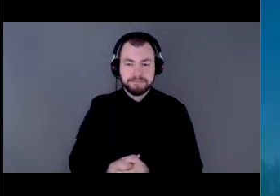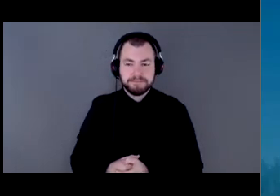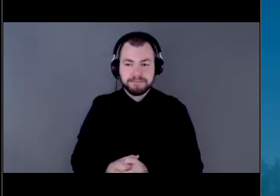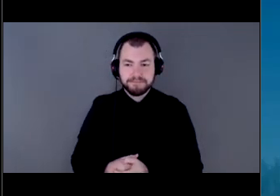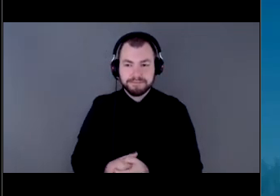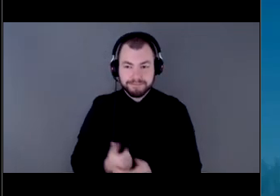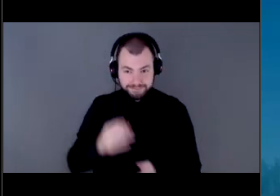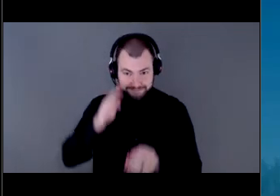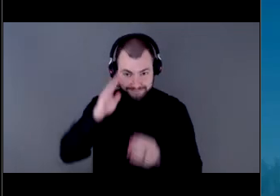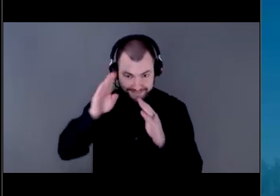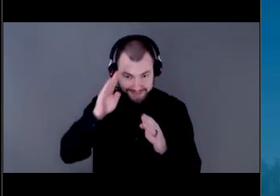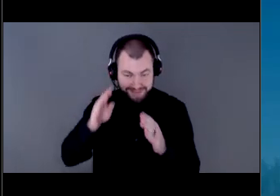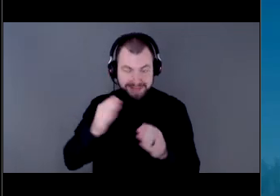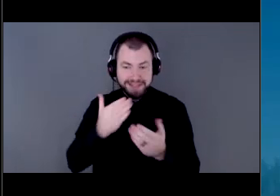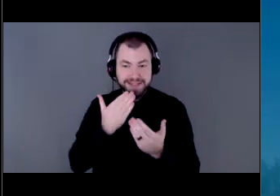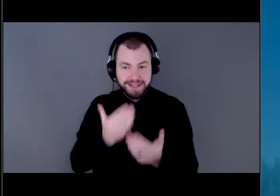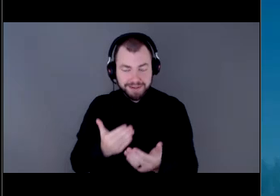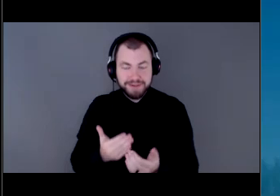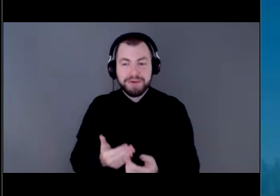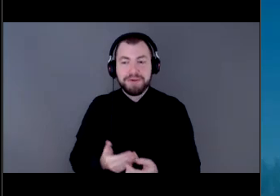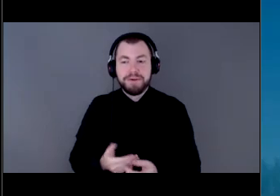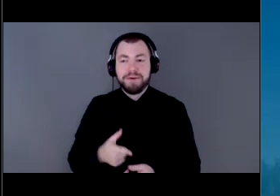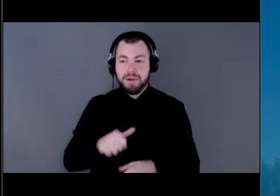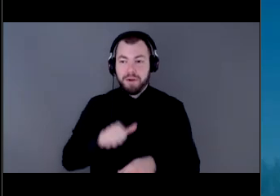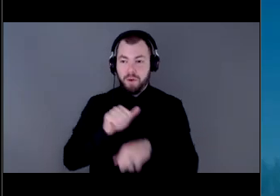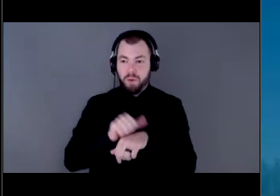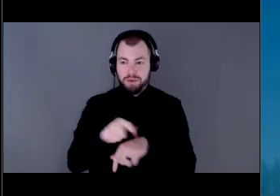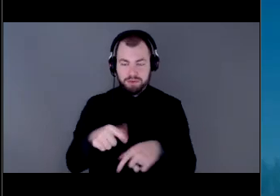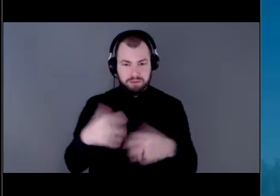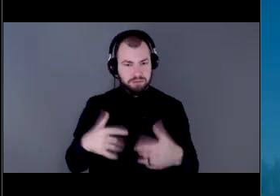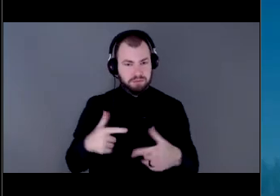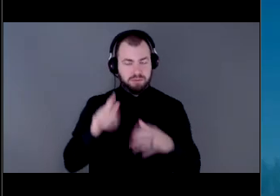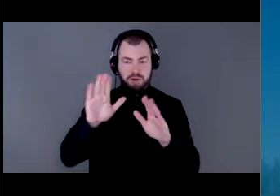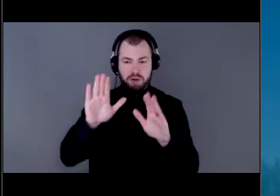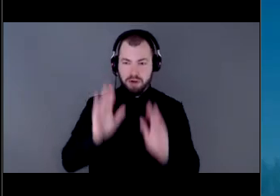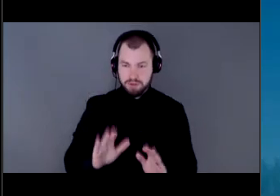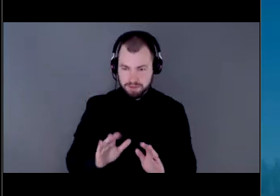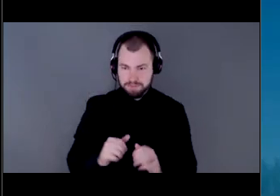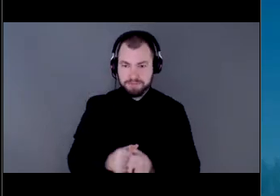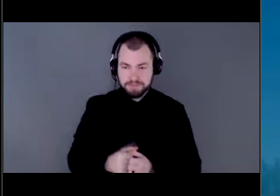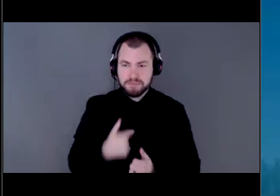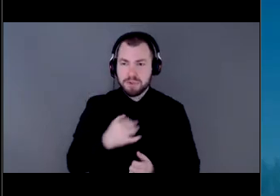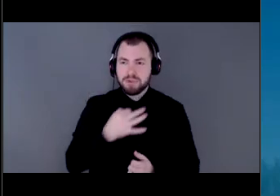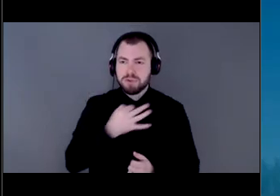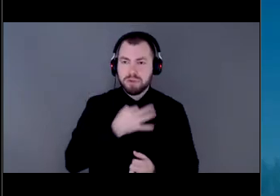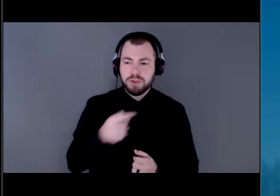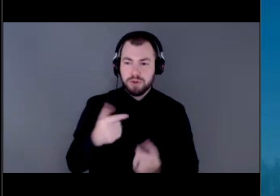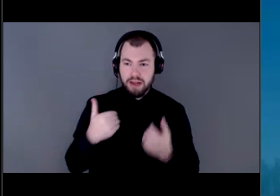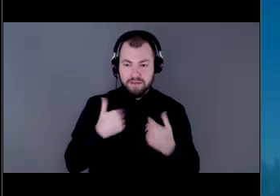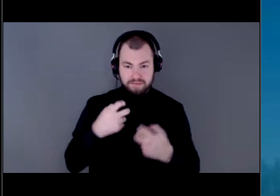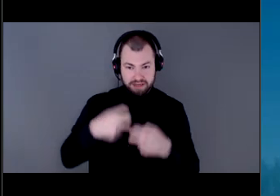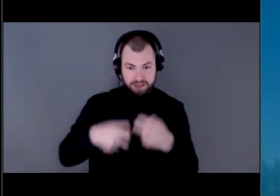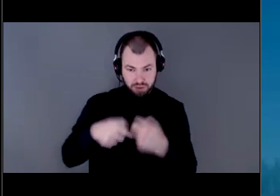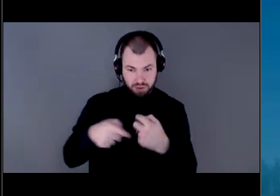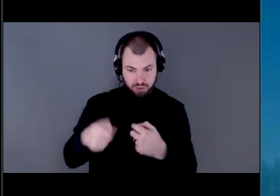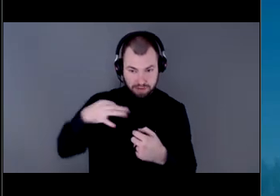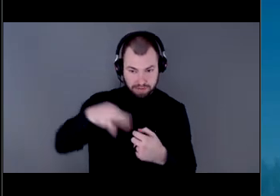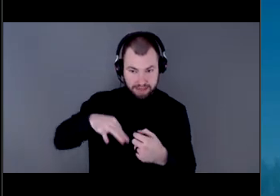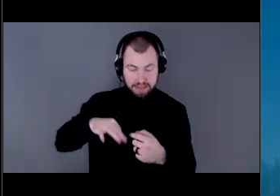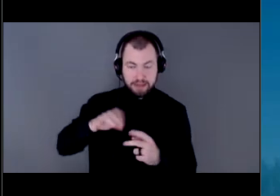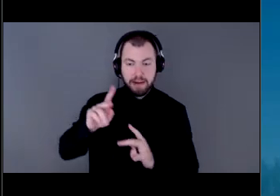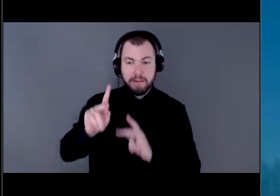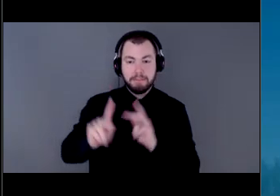Hi, thank you. This work is really awesome. I'm just curious, do you have an issue in Maine with people going to the